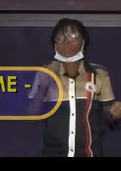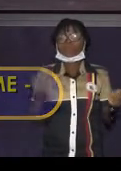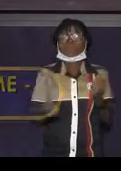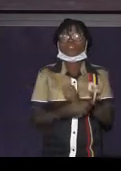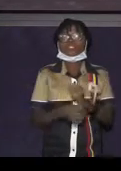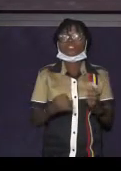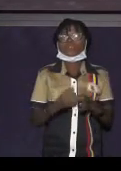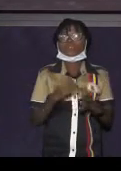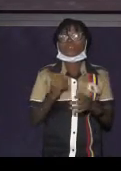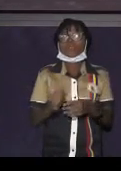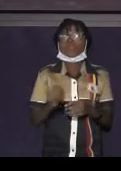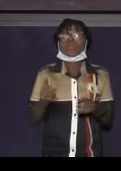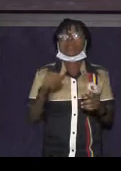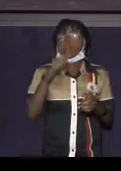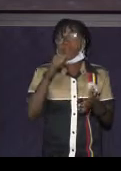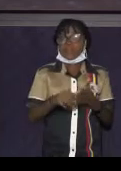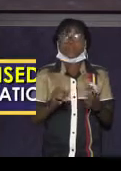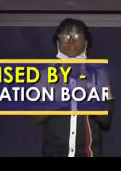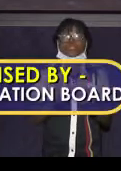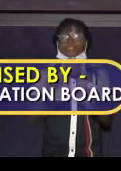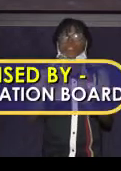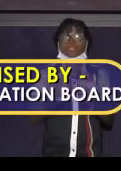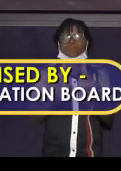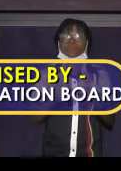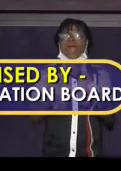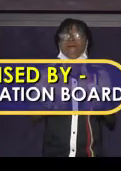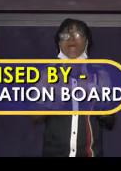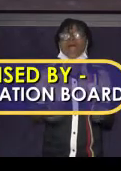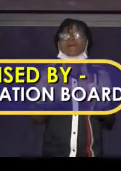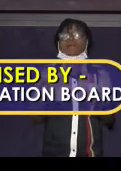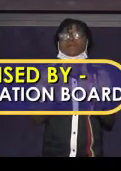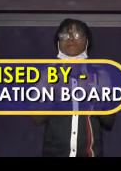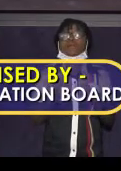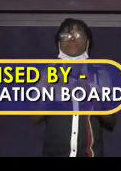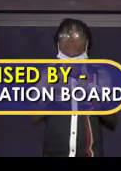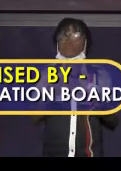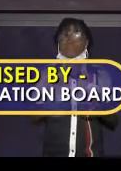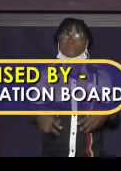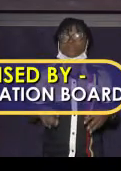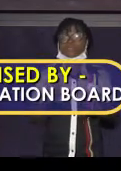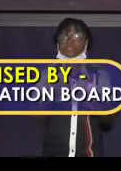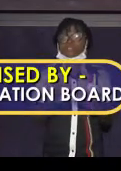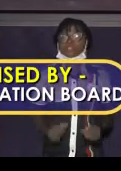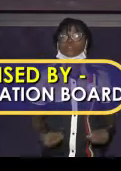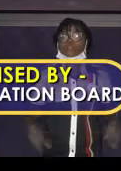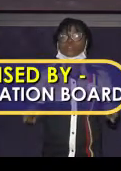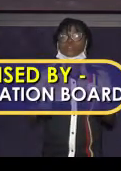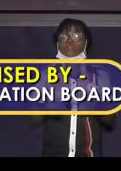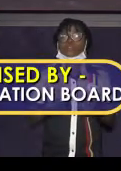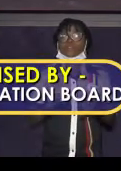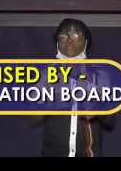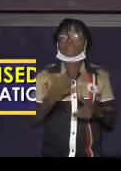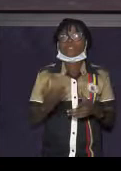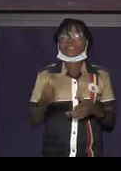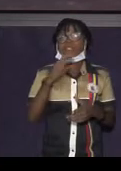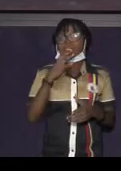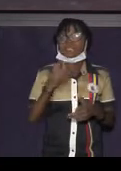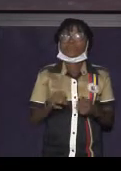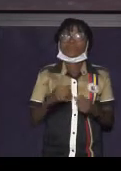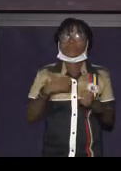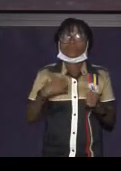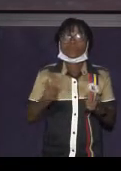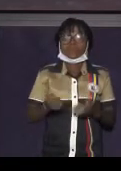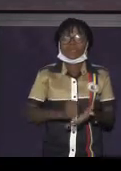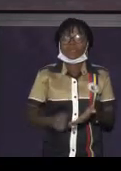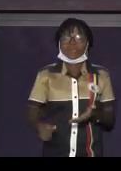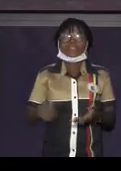the letter with the number. So how do we find the value? How do we solve this? Well, first thing to do is that we write the expression and then